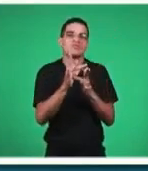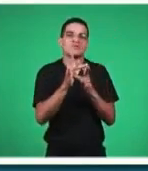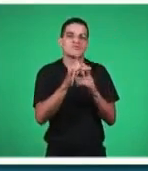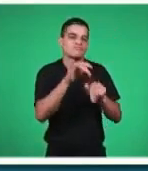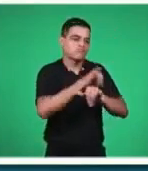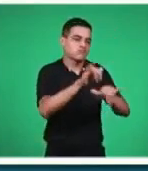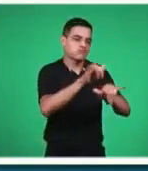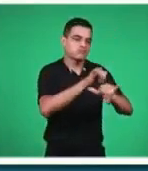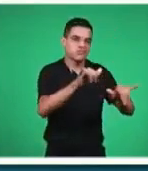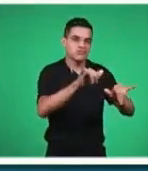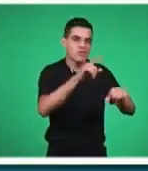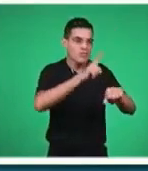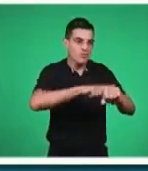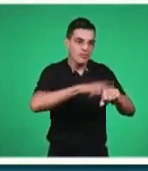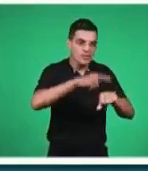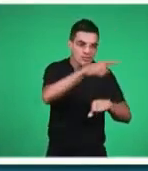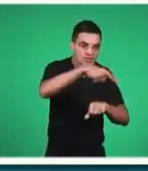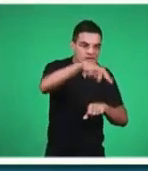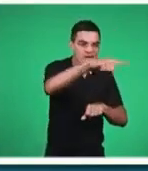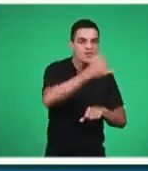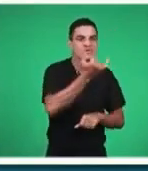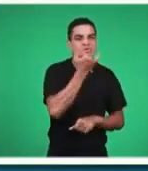the Lord for this moment.